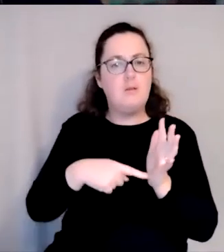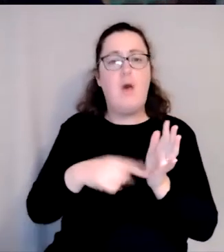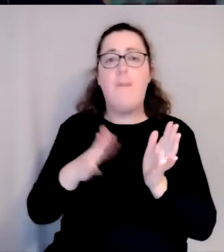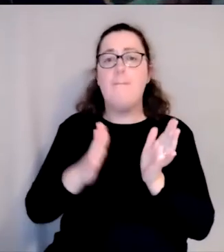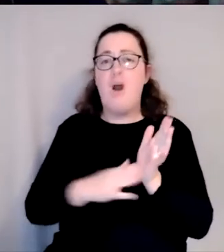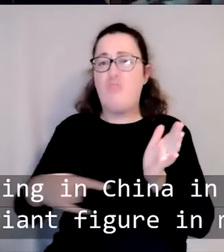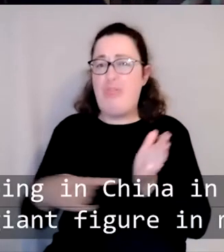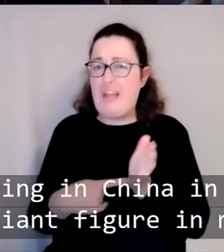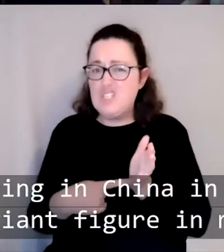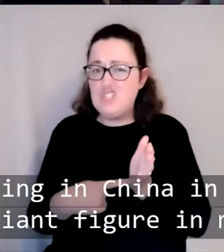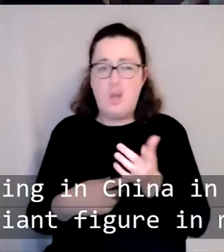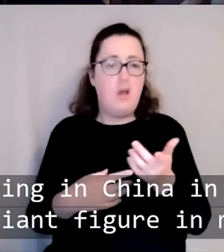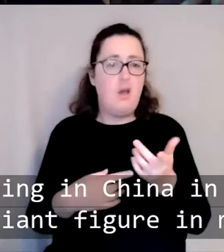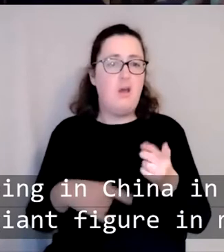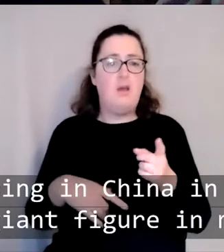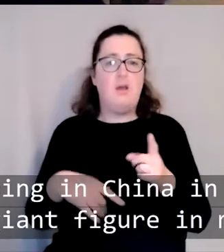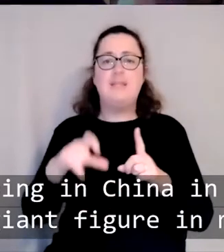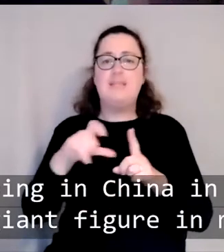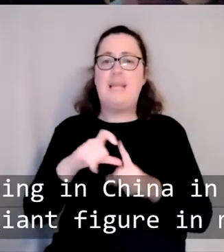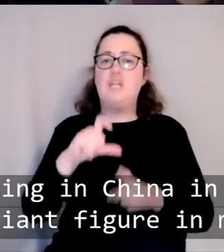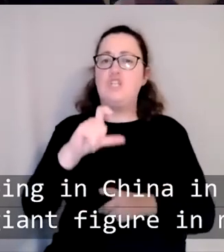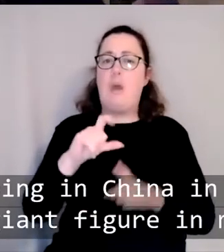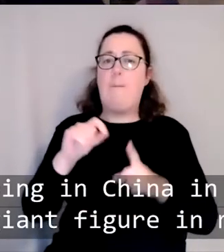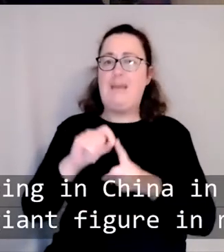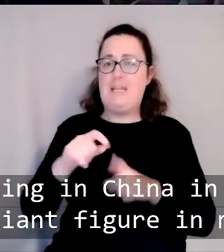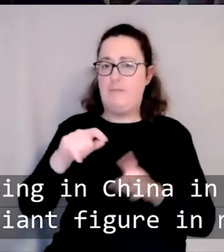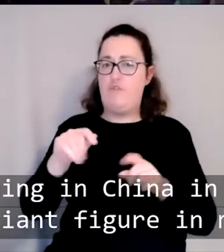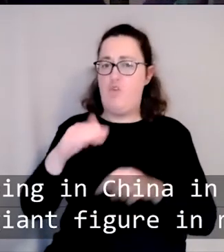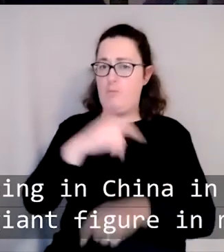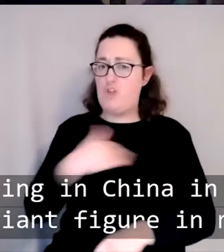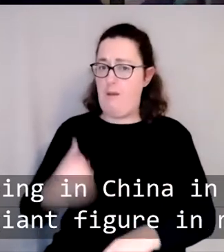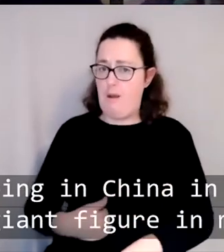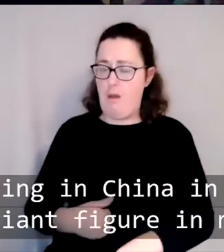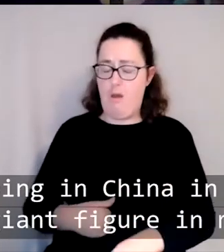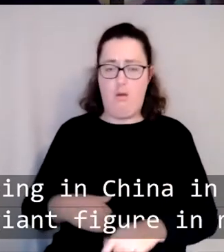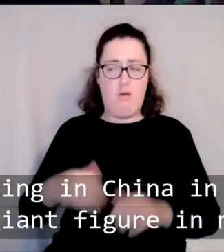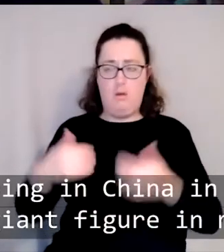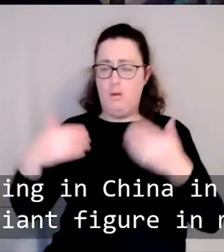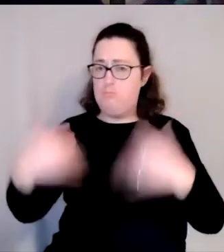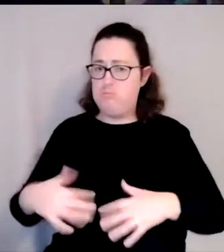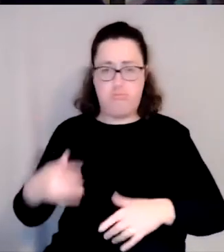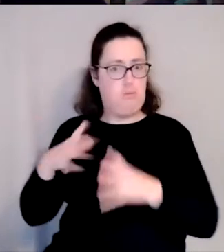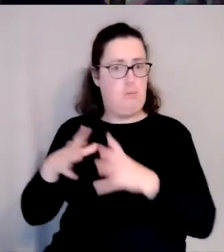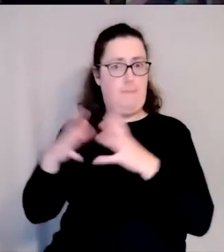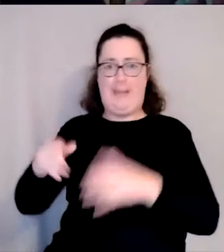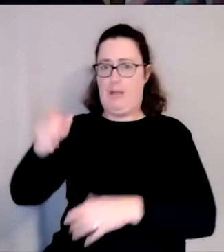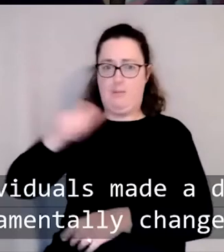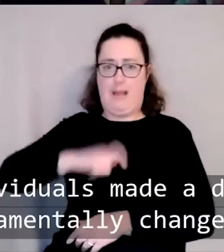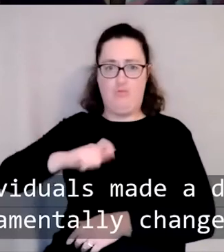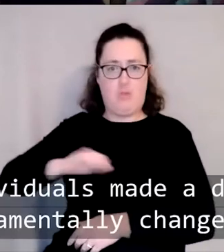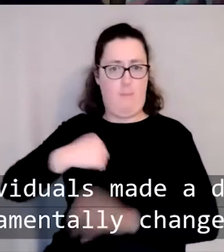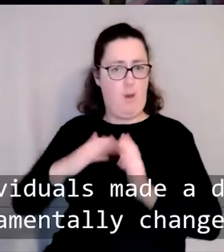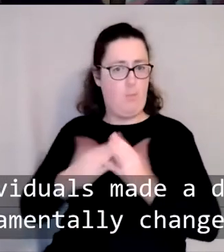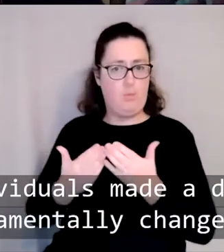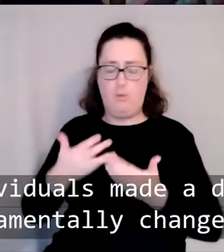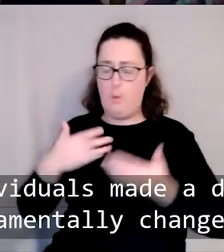Britain, you know, Deng Xiaoping in China, in many ways is the, you know, the giant figure in my book. And